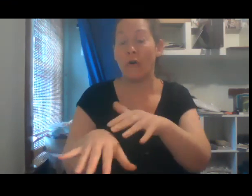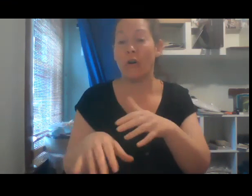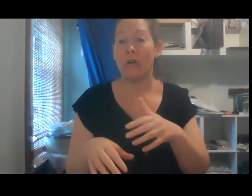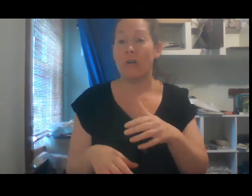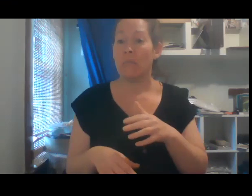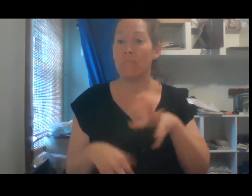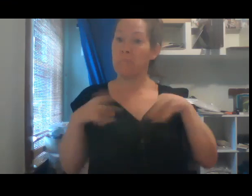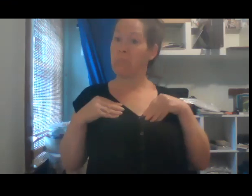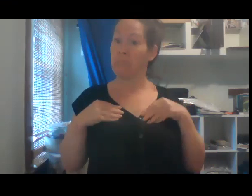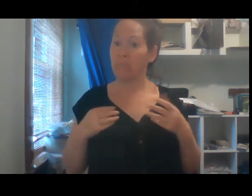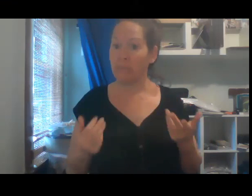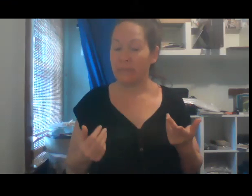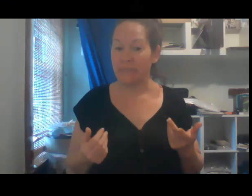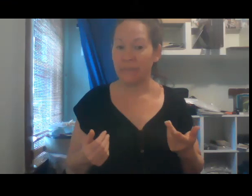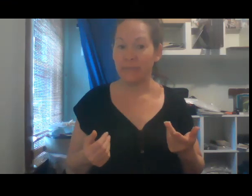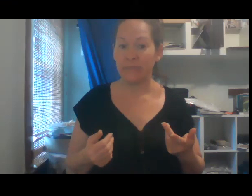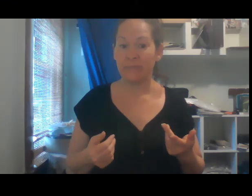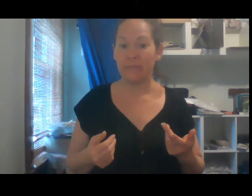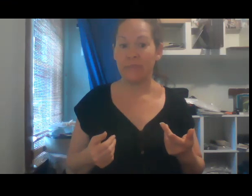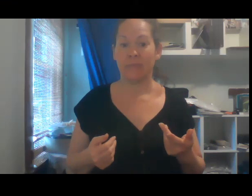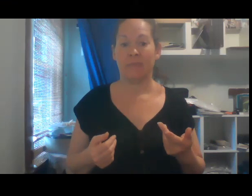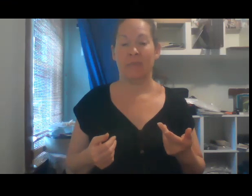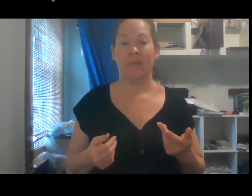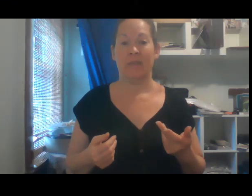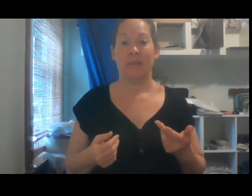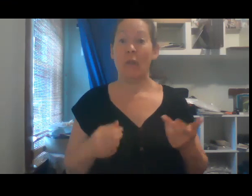Well, you can try to introduce more fish